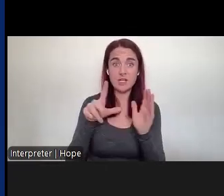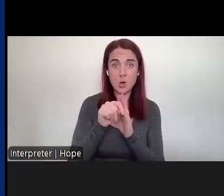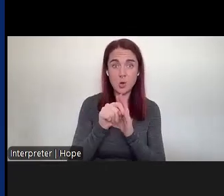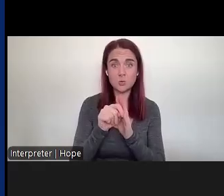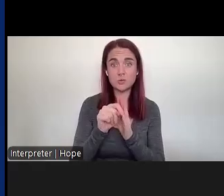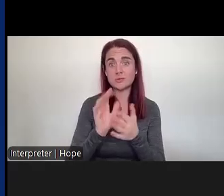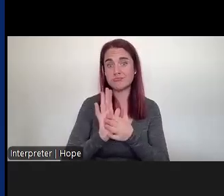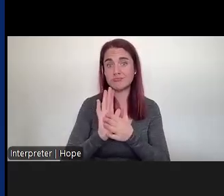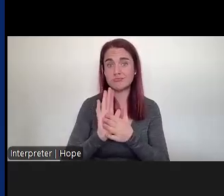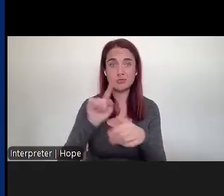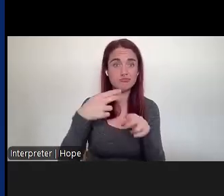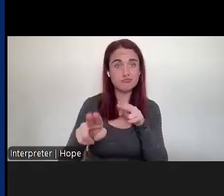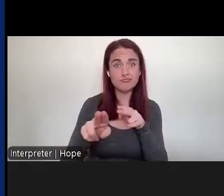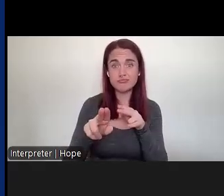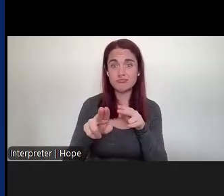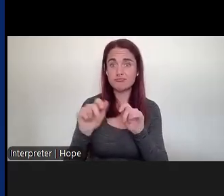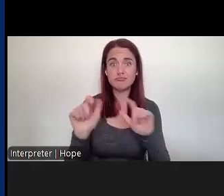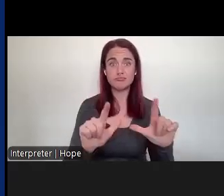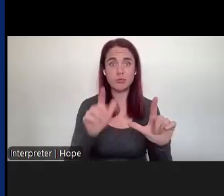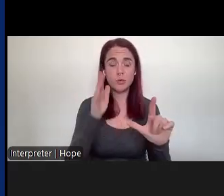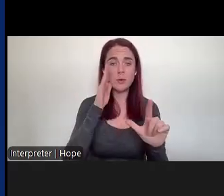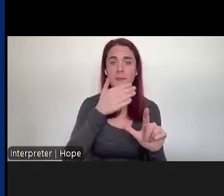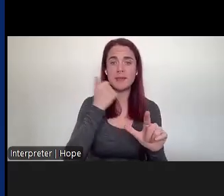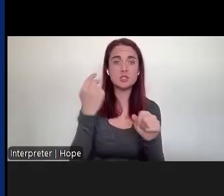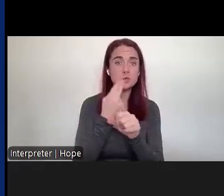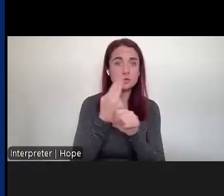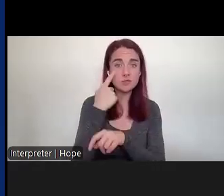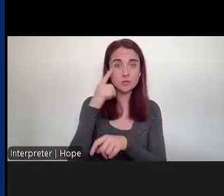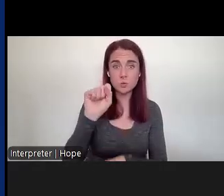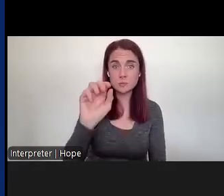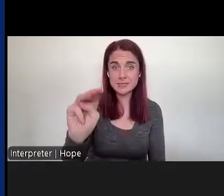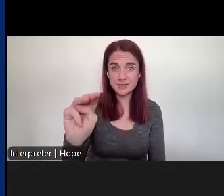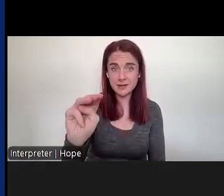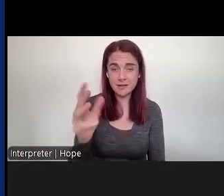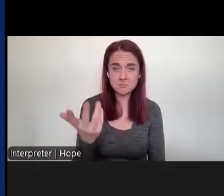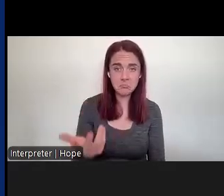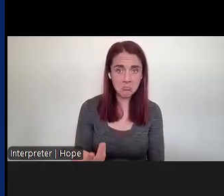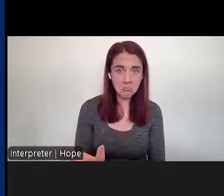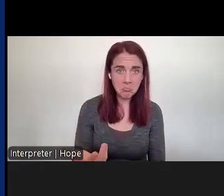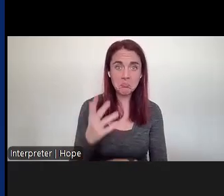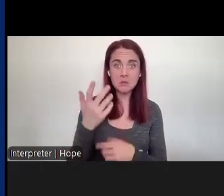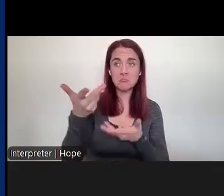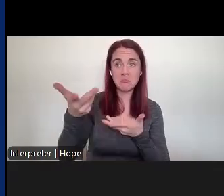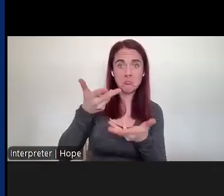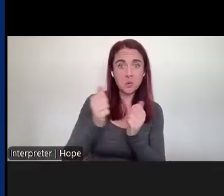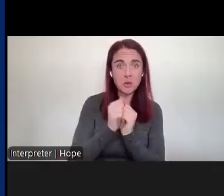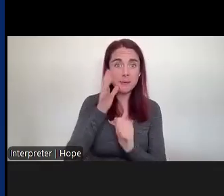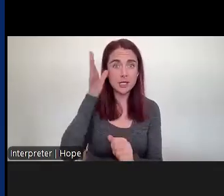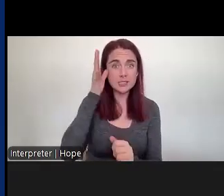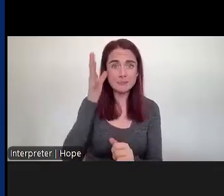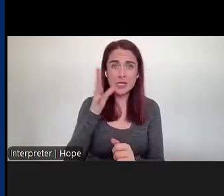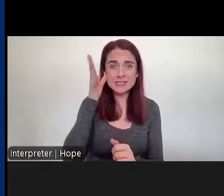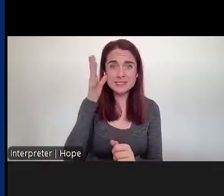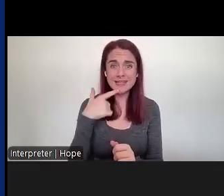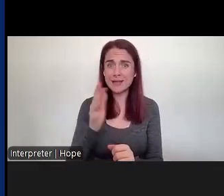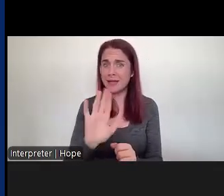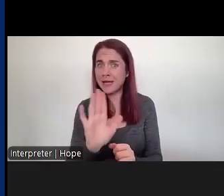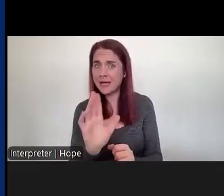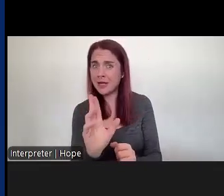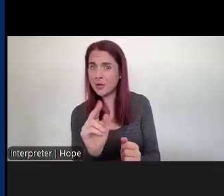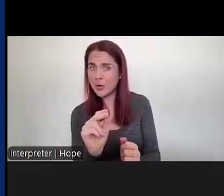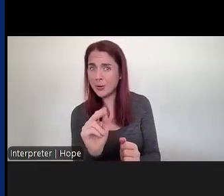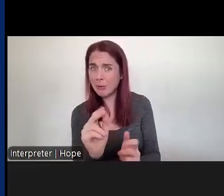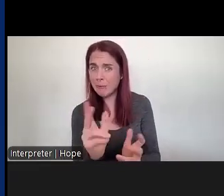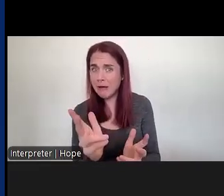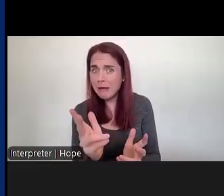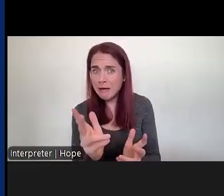short videos, would be best used in social media. And when we talked with the parents, they said, no,